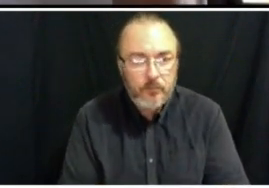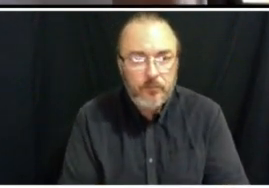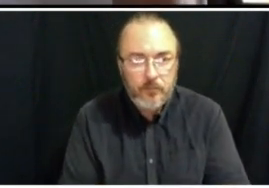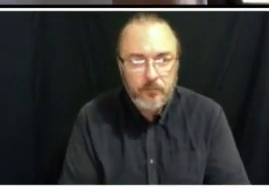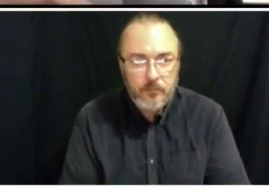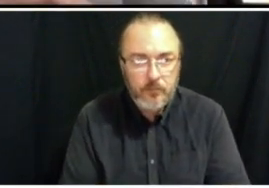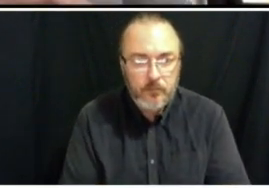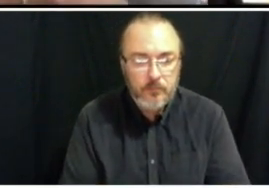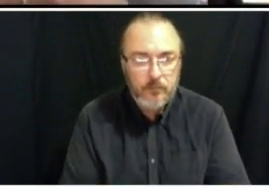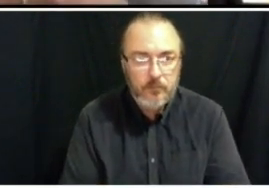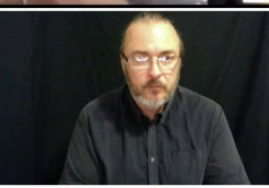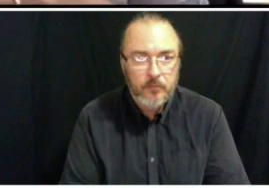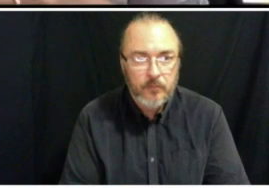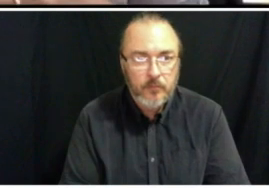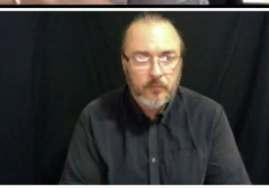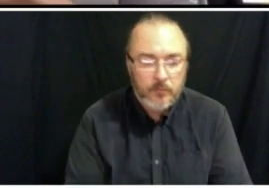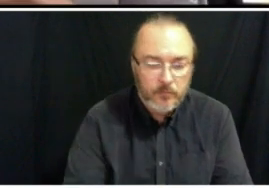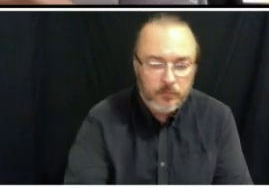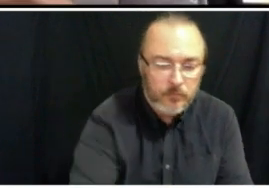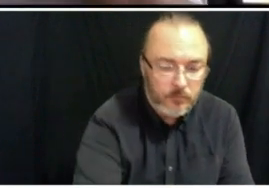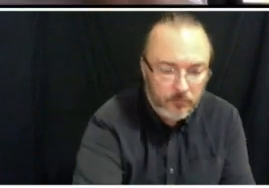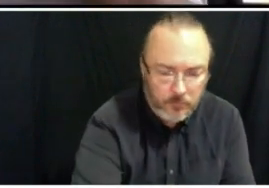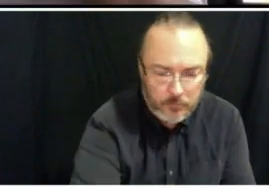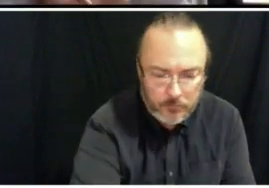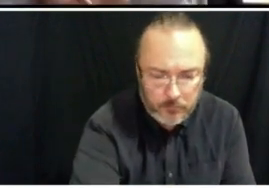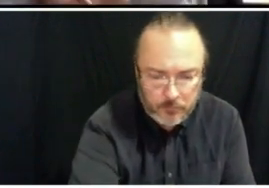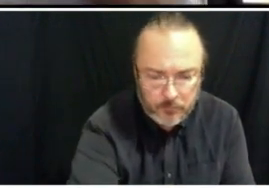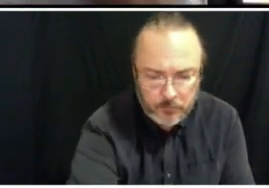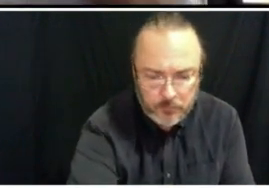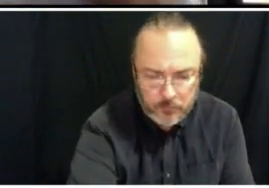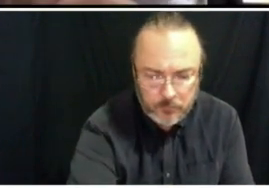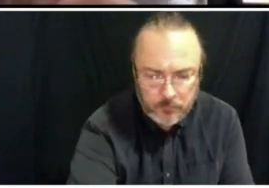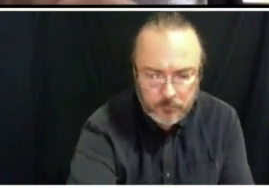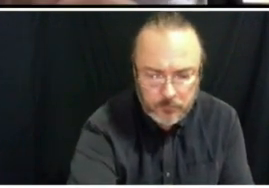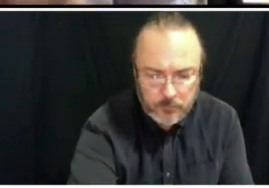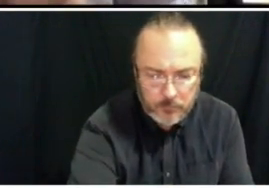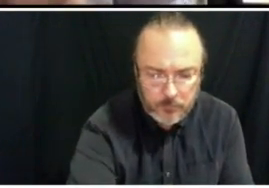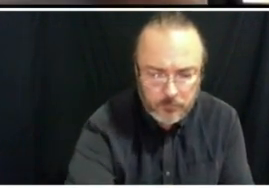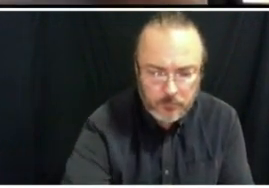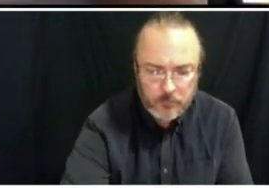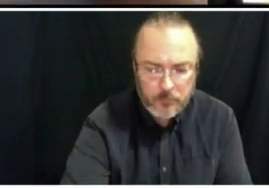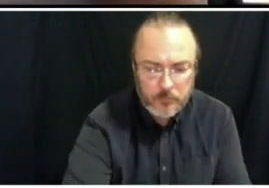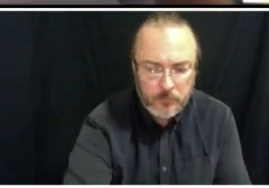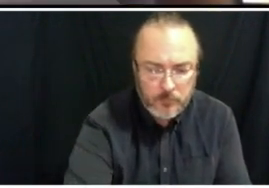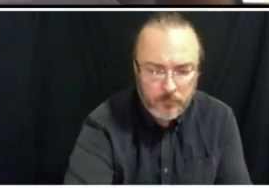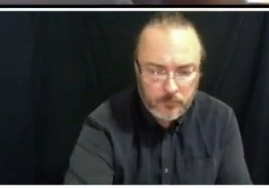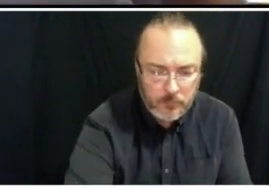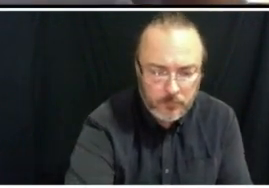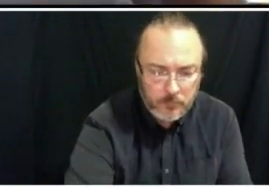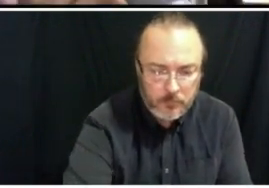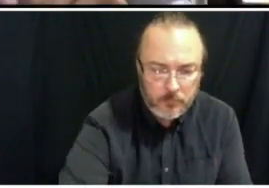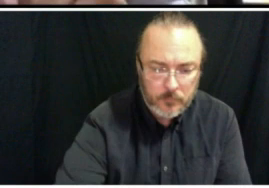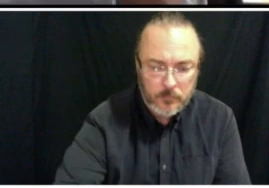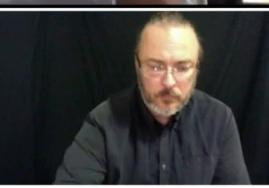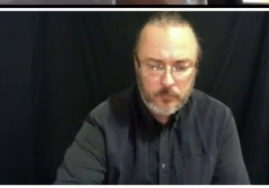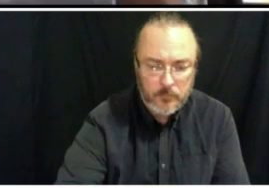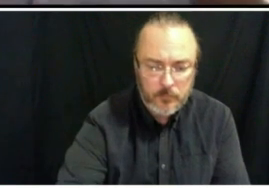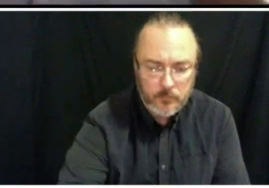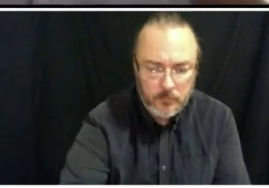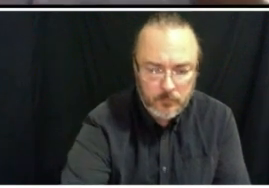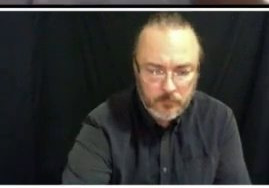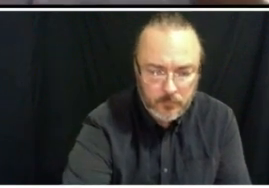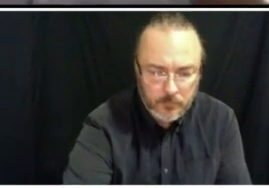much improved. And furthermore, when governments understand the data and that it actually costs roughly the same or sometimes